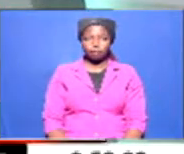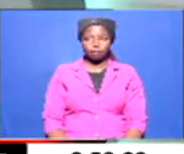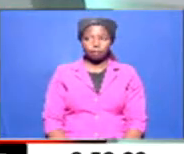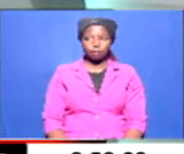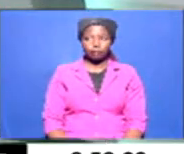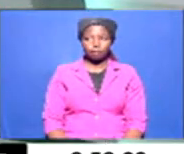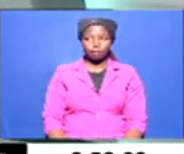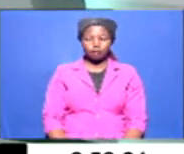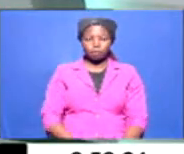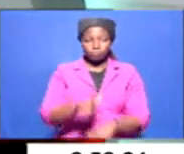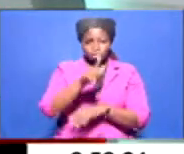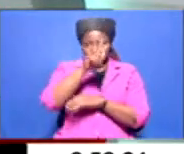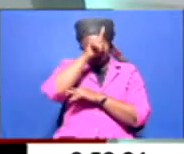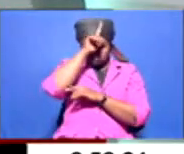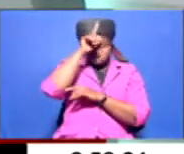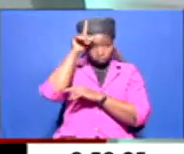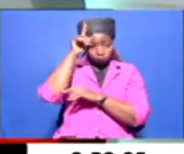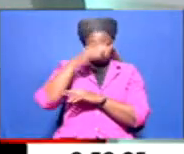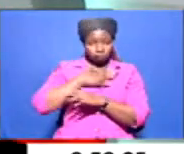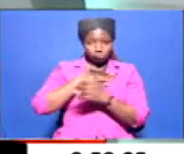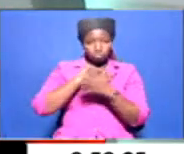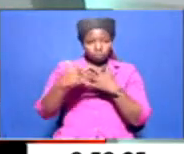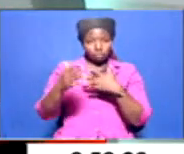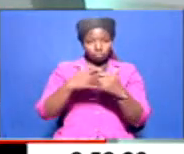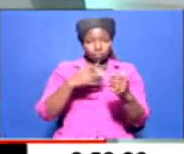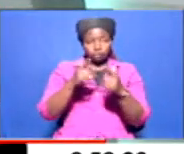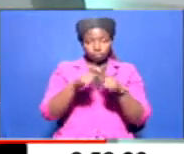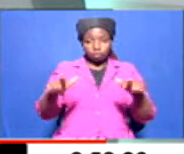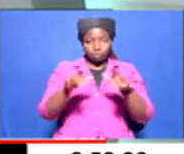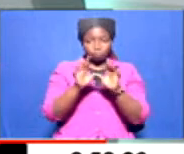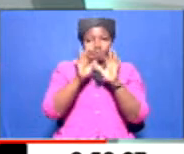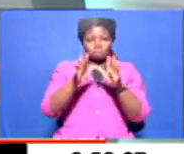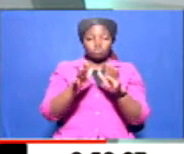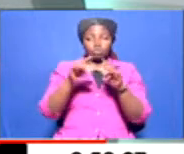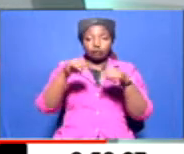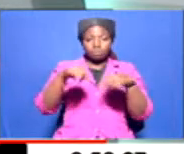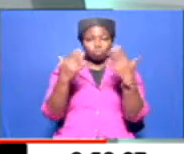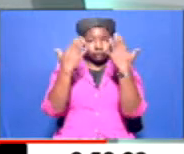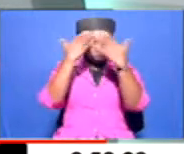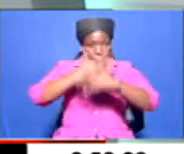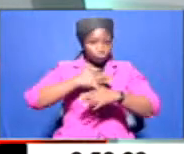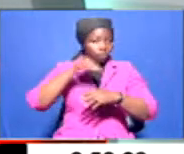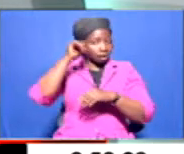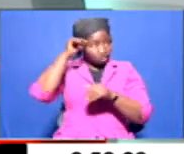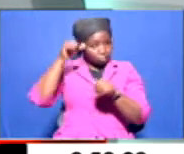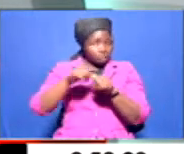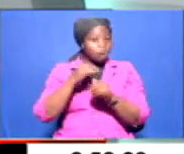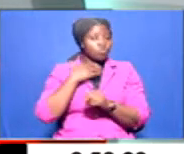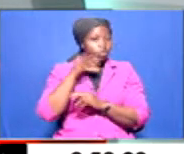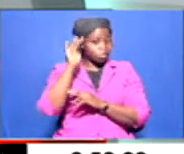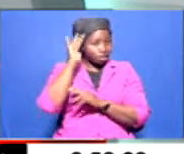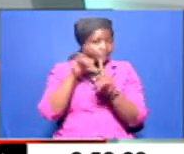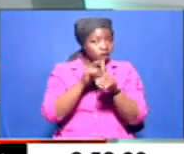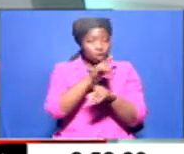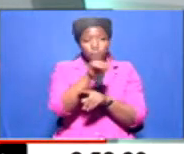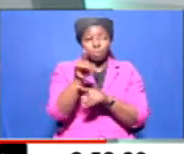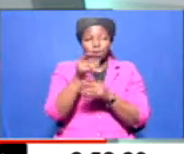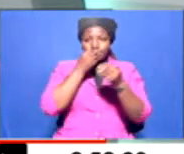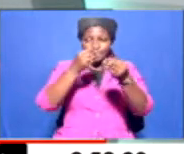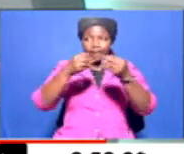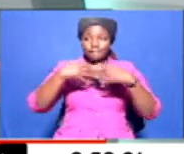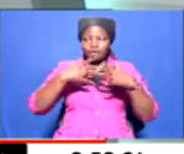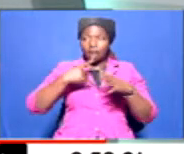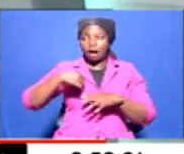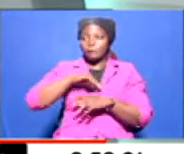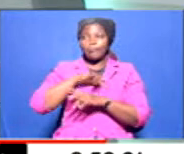Lucy Mora is our sign interpreter tonight. And Rema, I would like to hear from you. Let us know what you think about